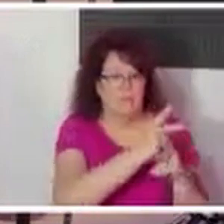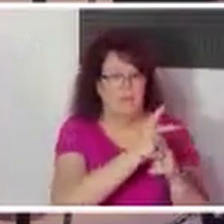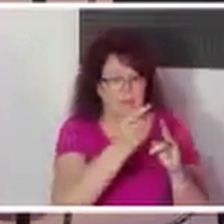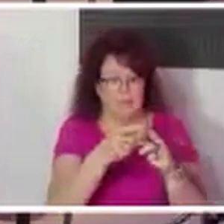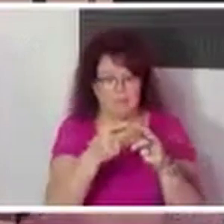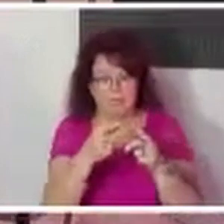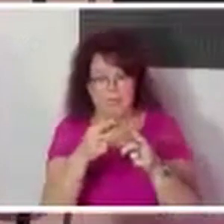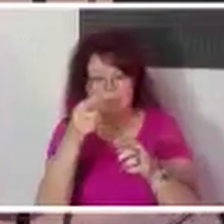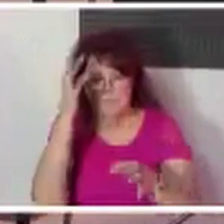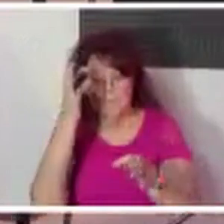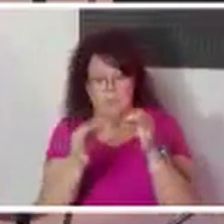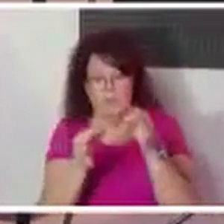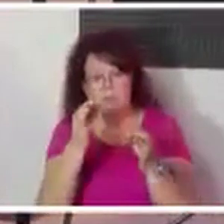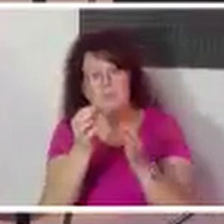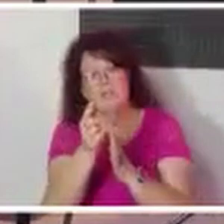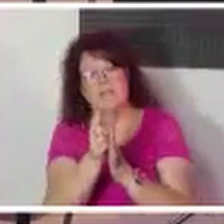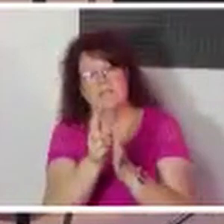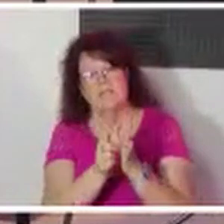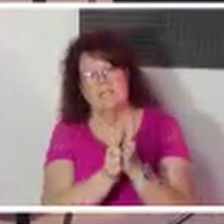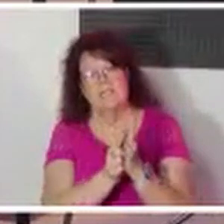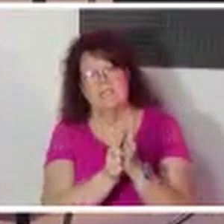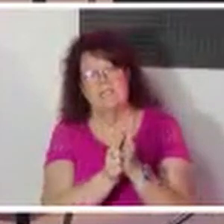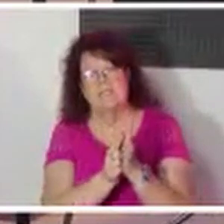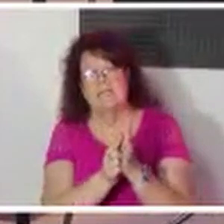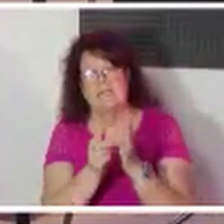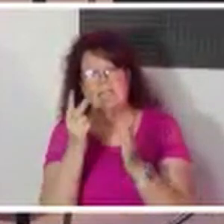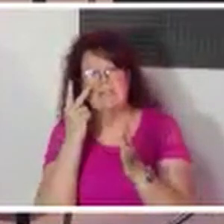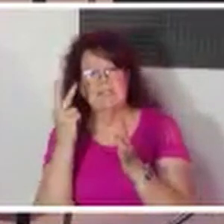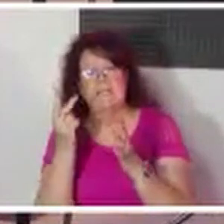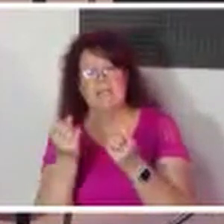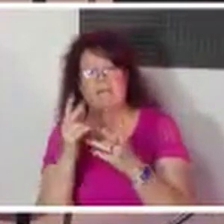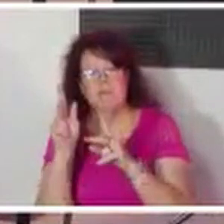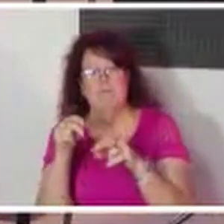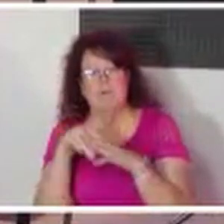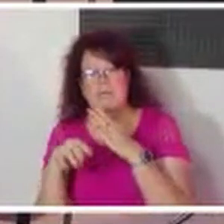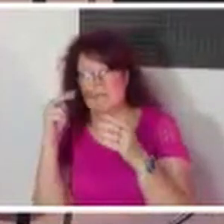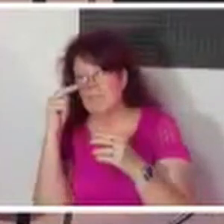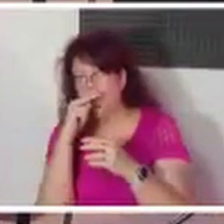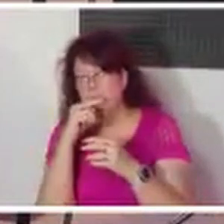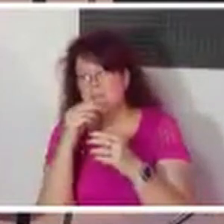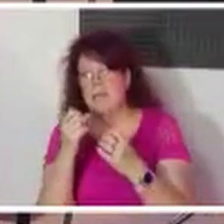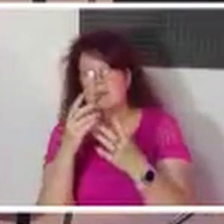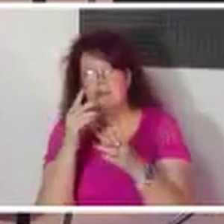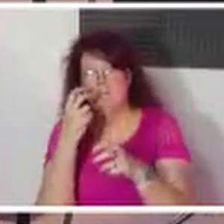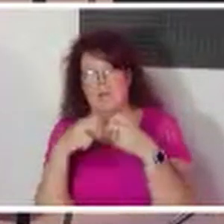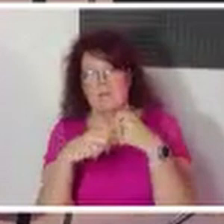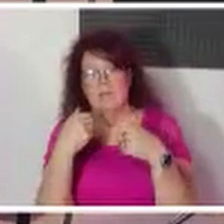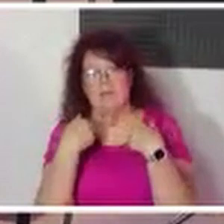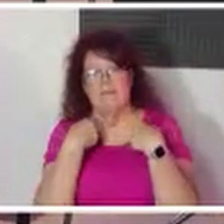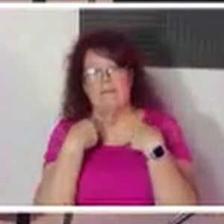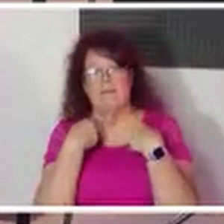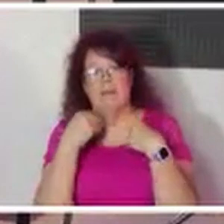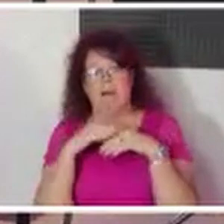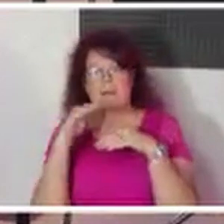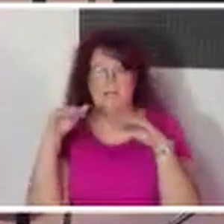was really just observing mass incarceration in our state and seeing the impact that the carceral system was having on young adults in the